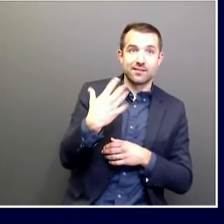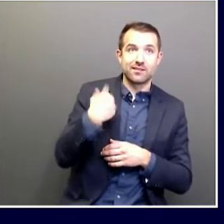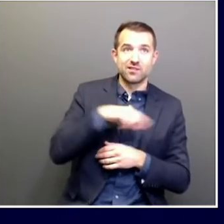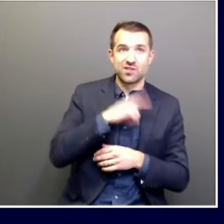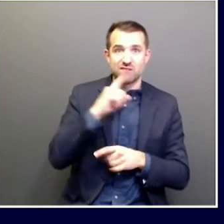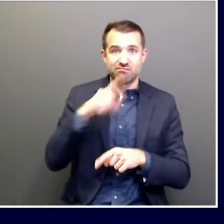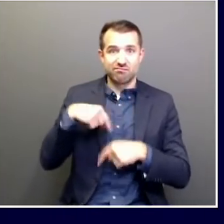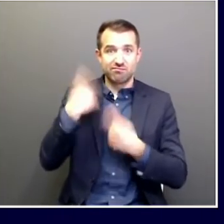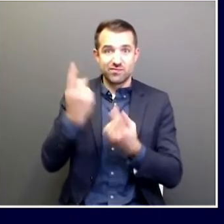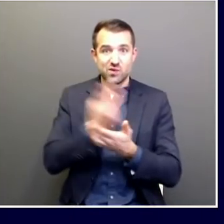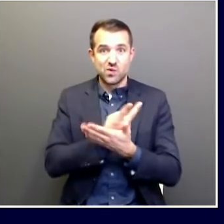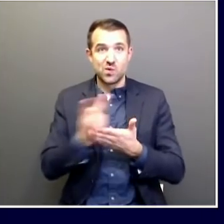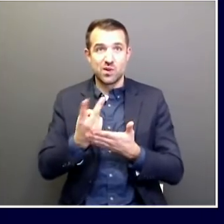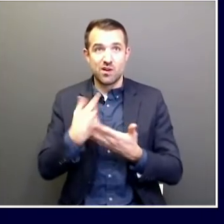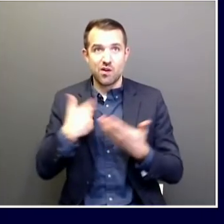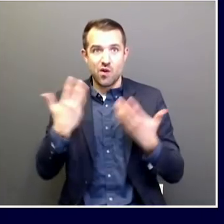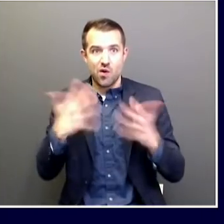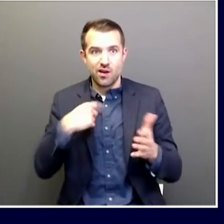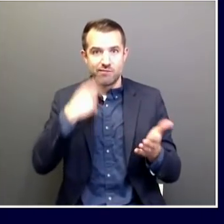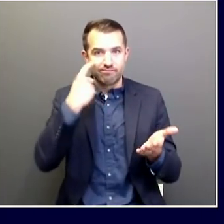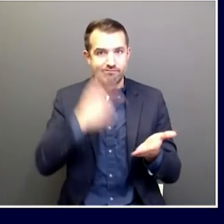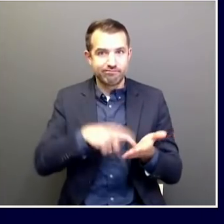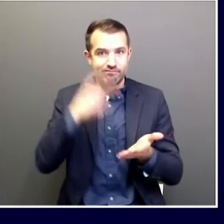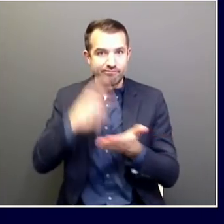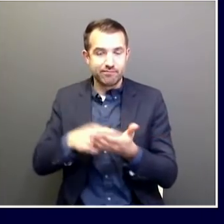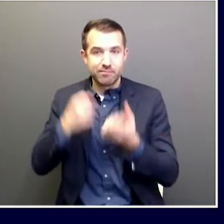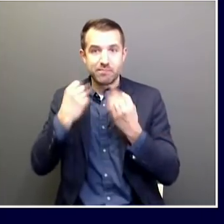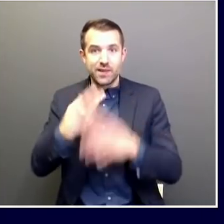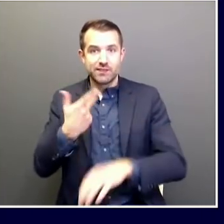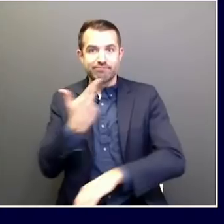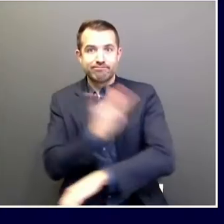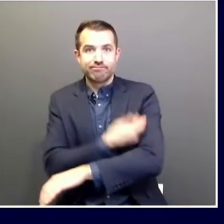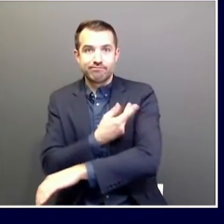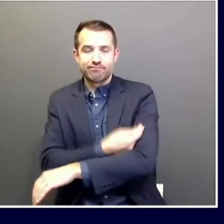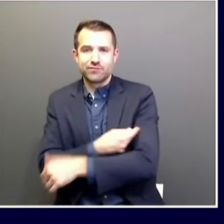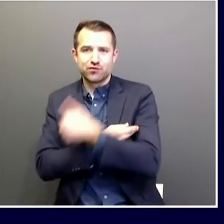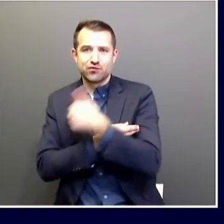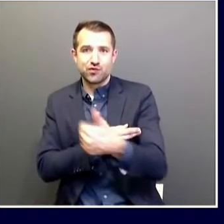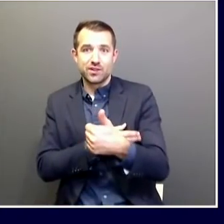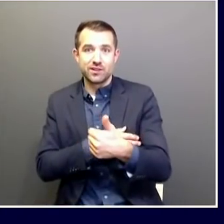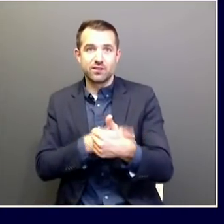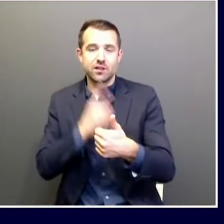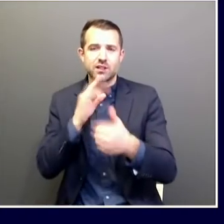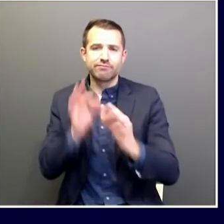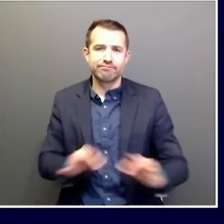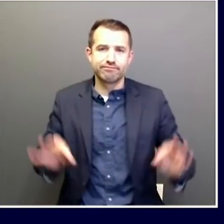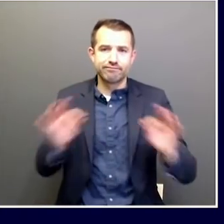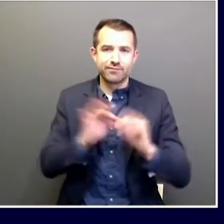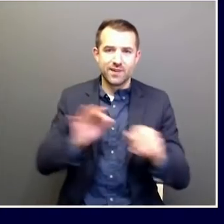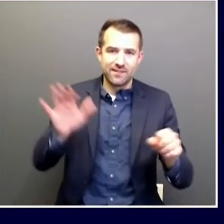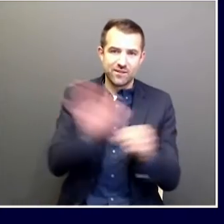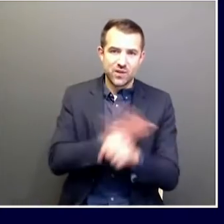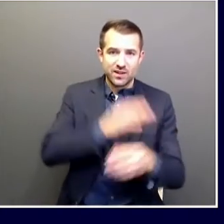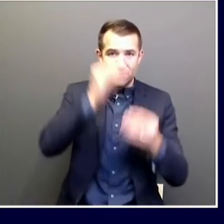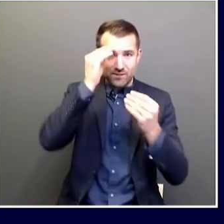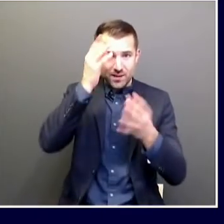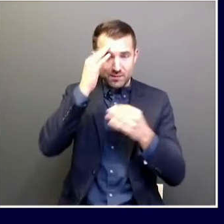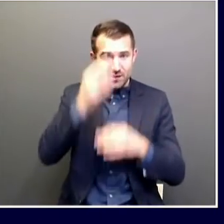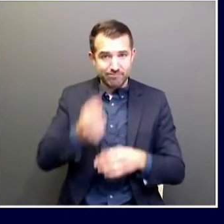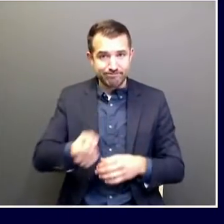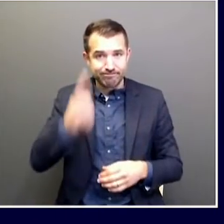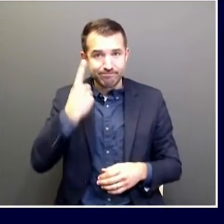to make sure that people understand the vaccine for kids ages 5 to 11 and encourage the parents and those kids to get their